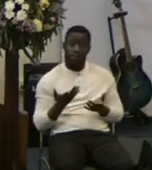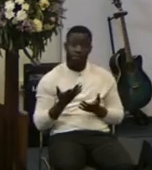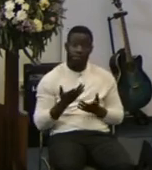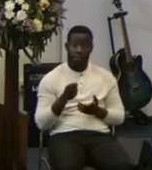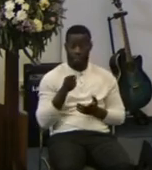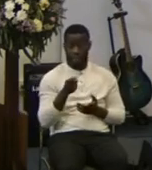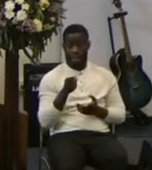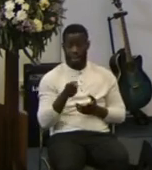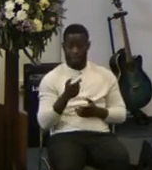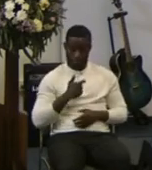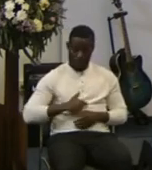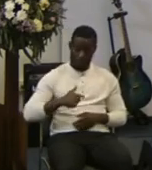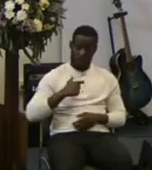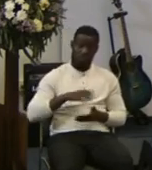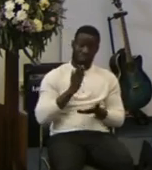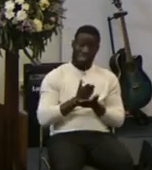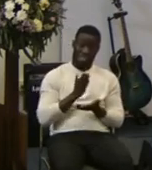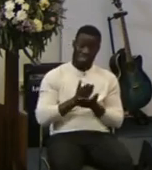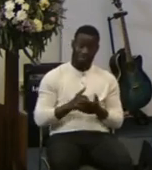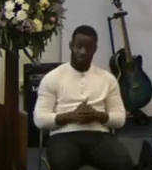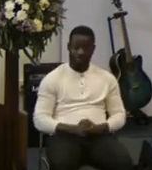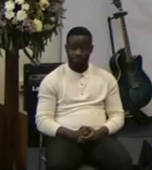and that is the personal reality